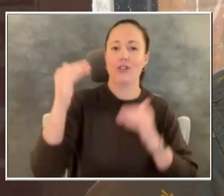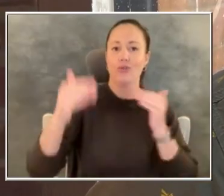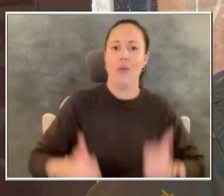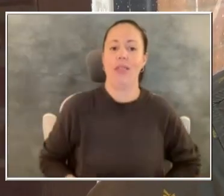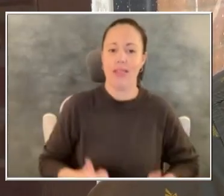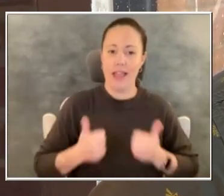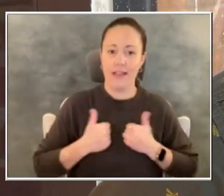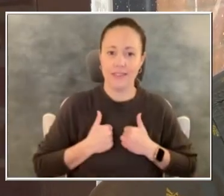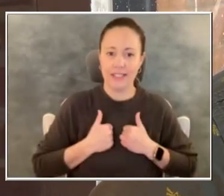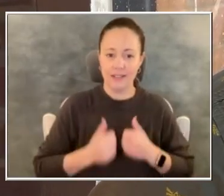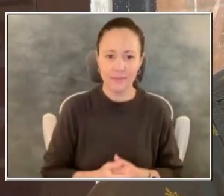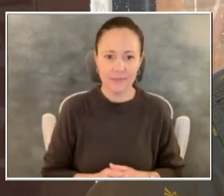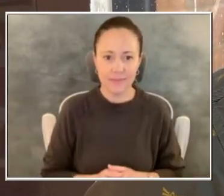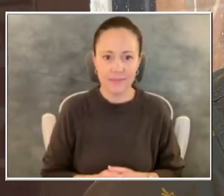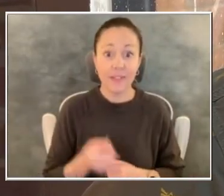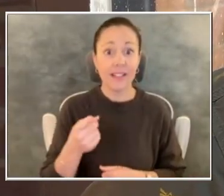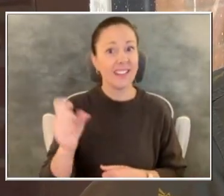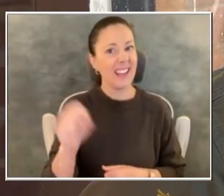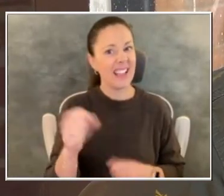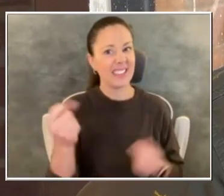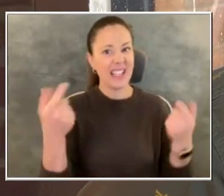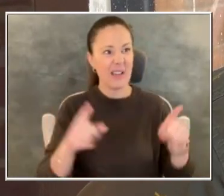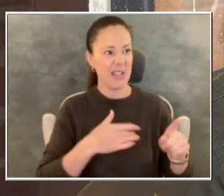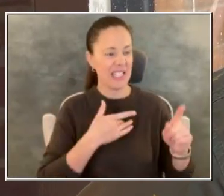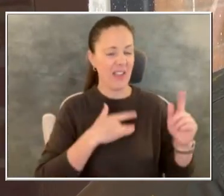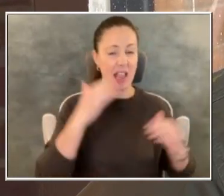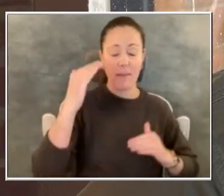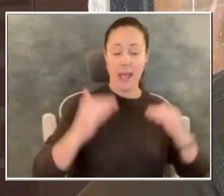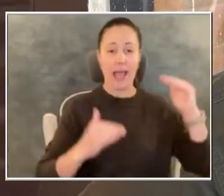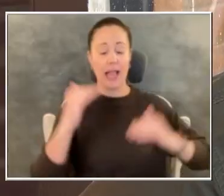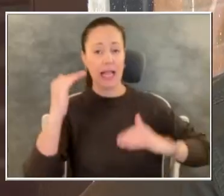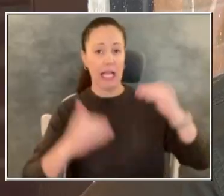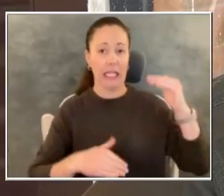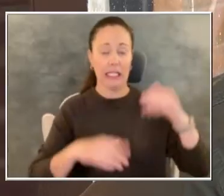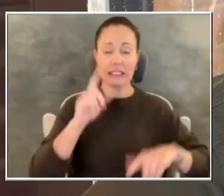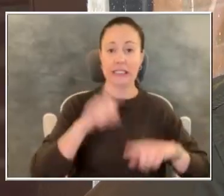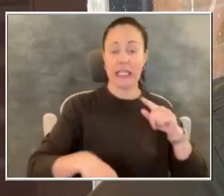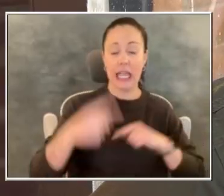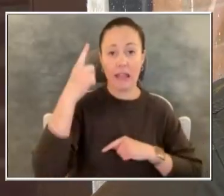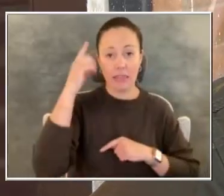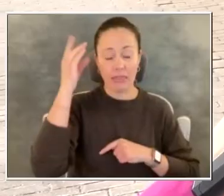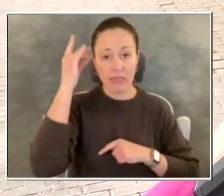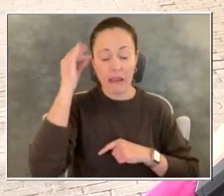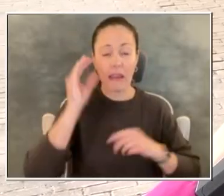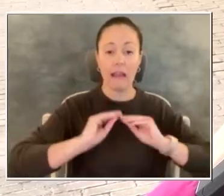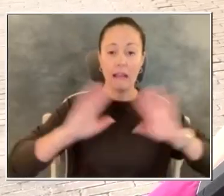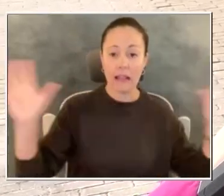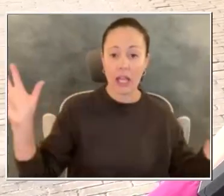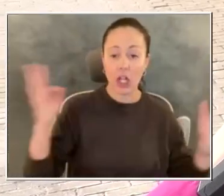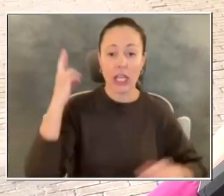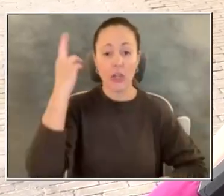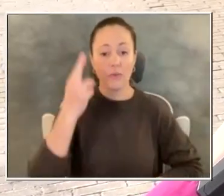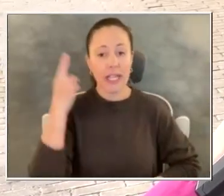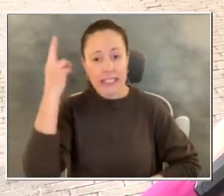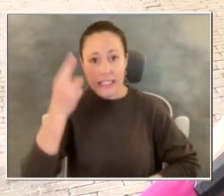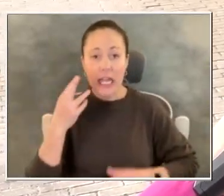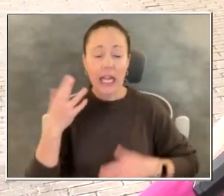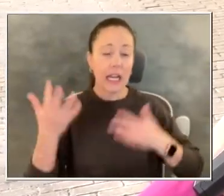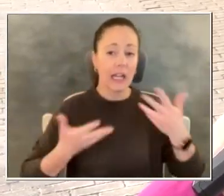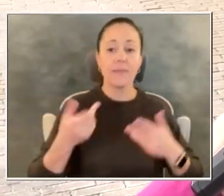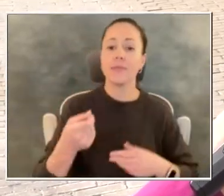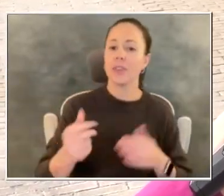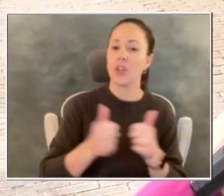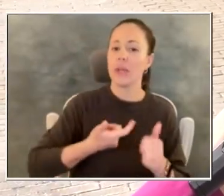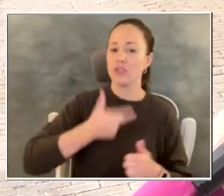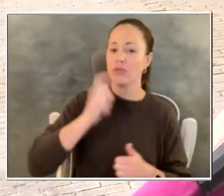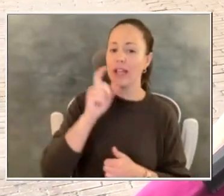of equilibrium, inability to think straight, and inability to reason, loss of inhibition. With drinking, it kind of slows down motivation a little